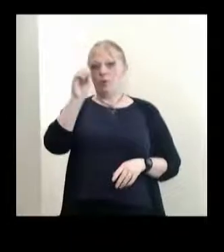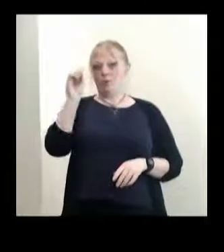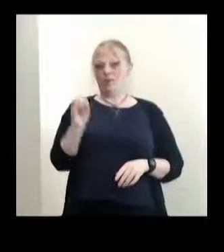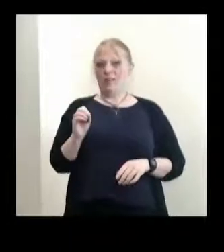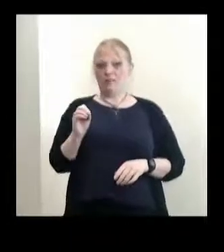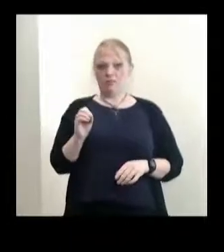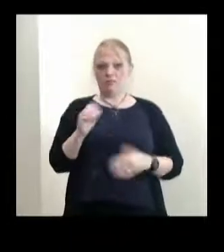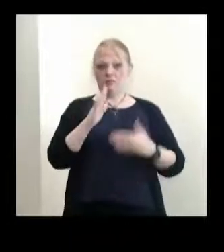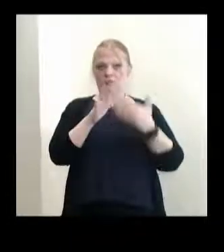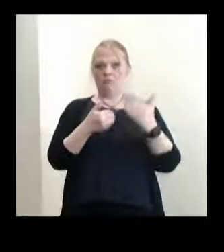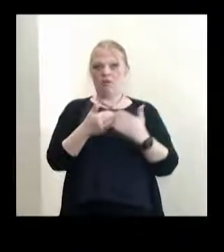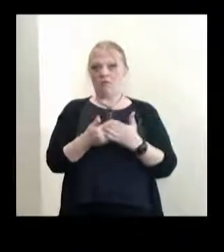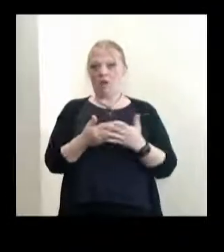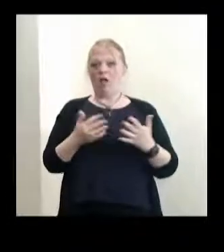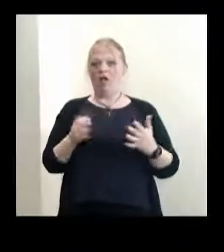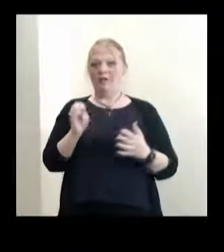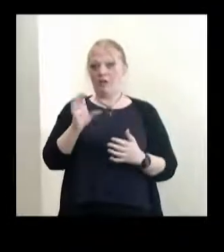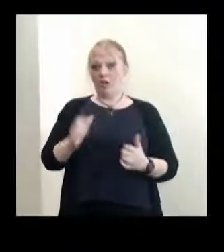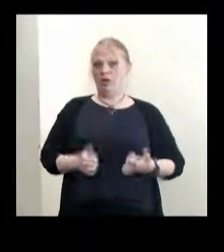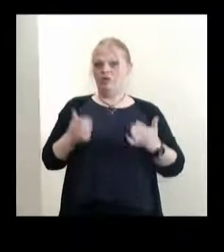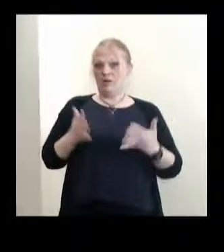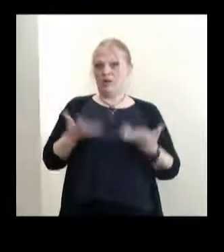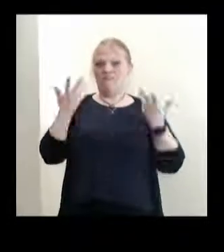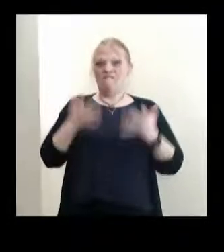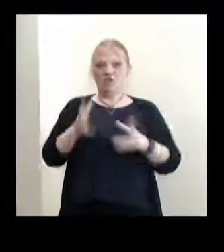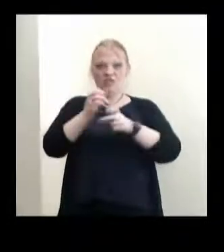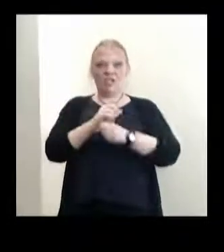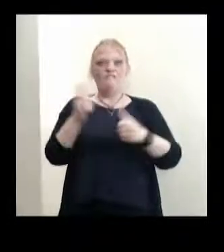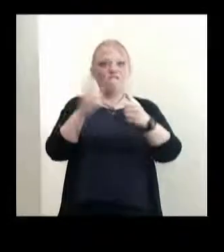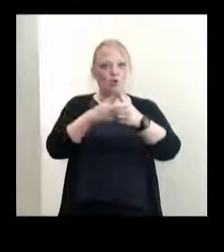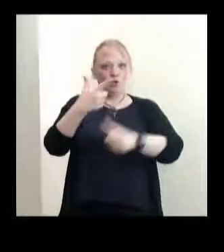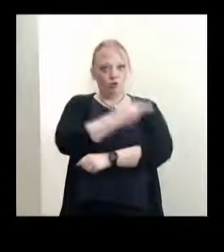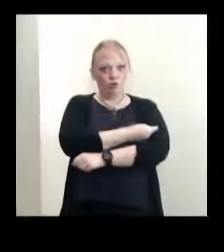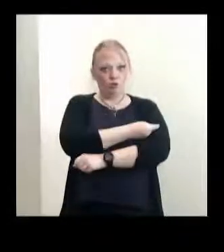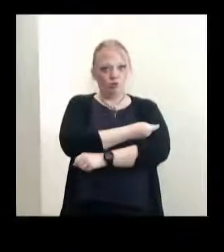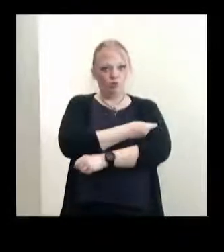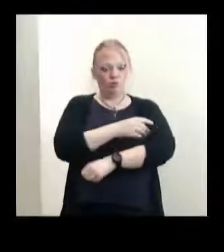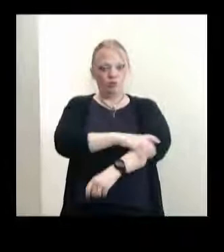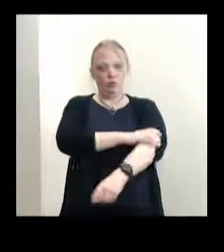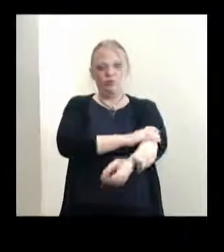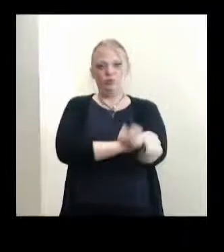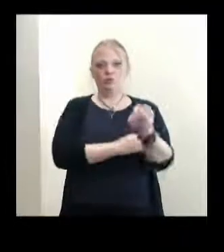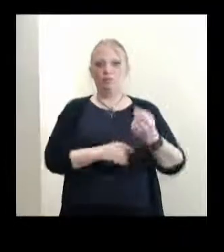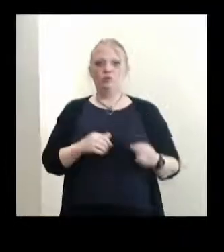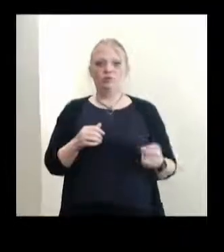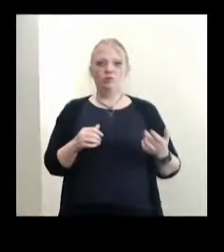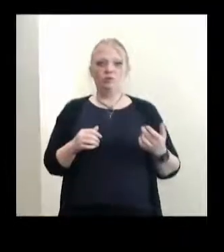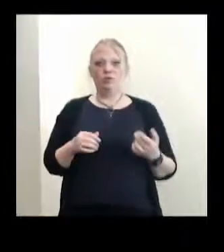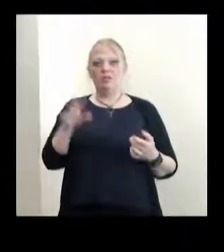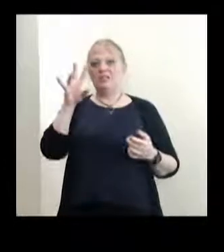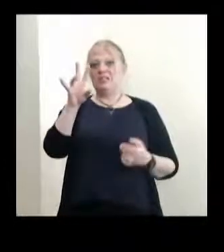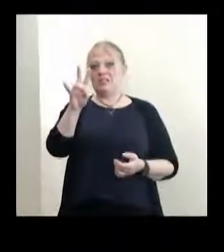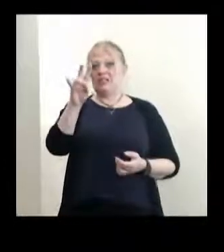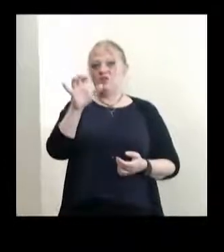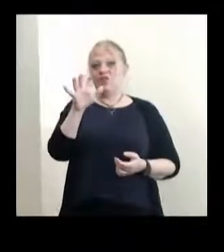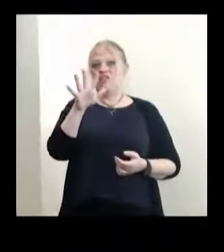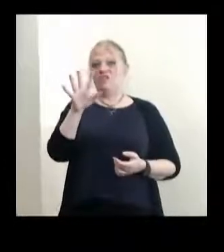41% of Erie County residents have received a first dose. Now, we now have exact totals. There's